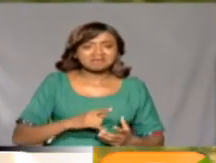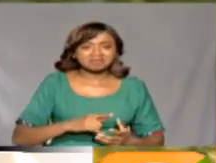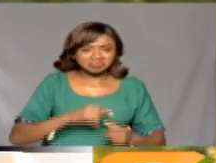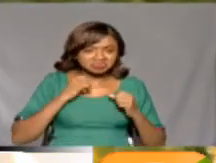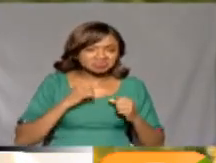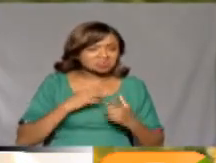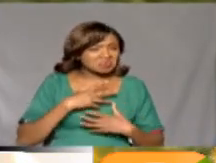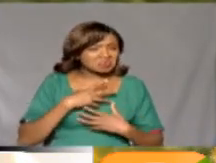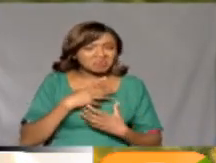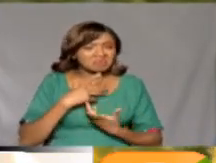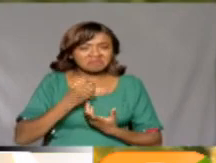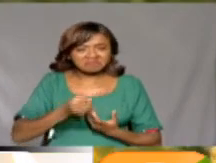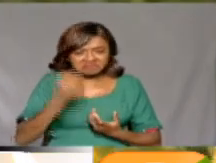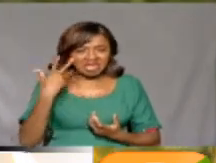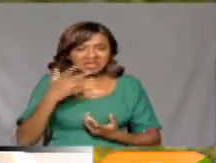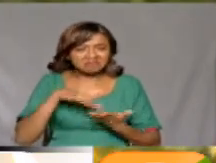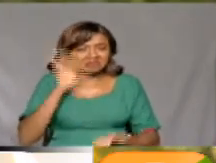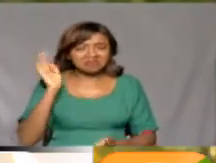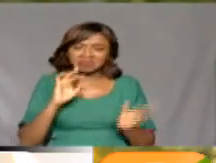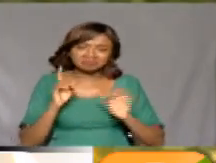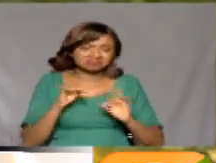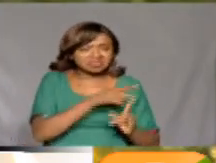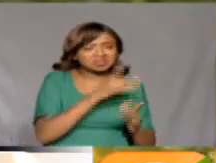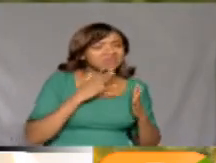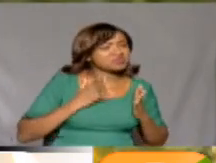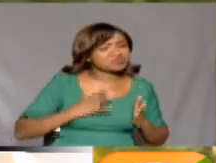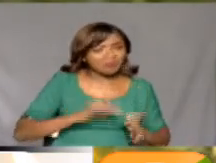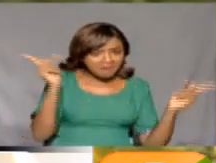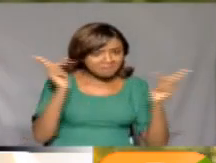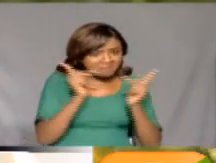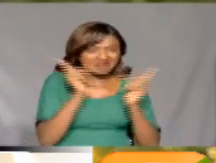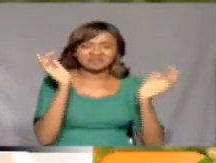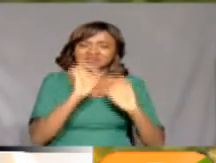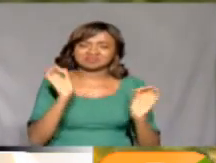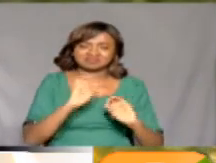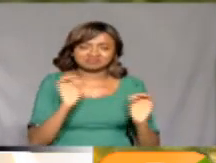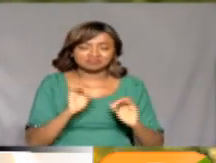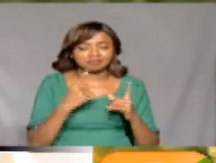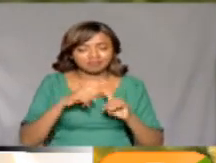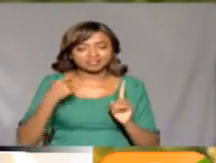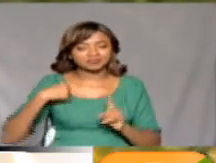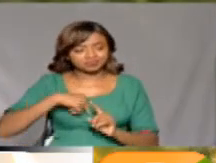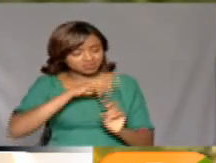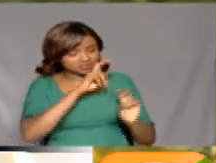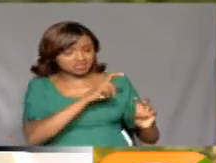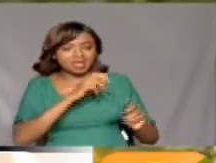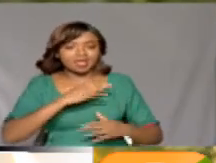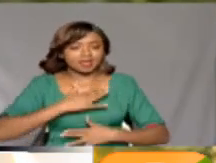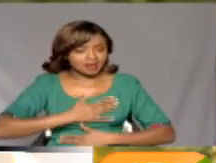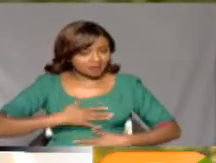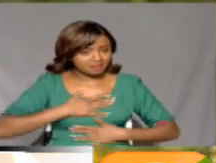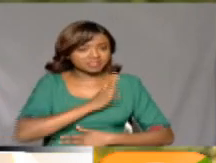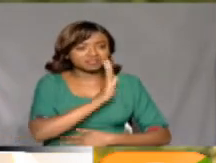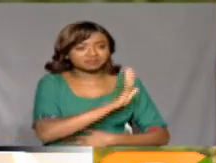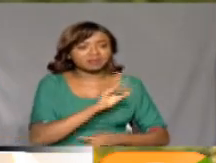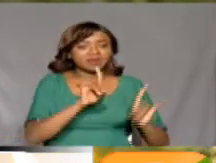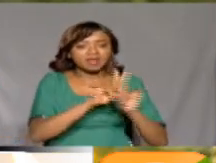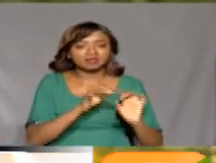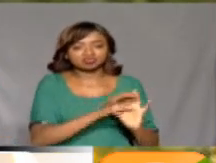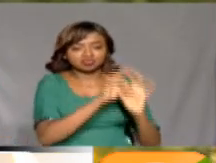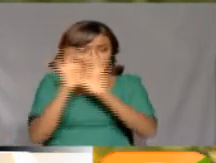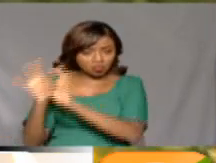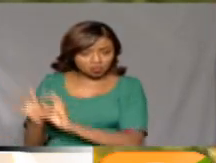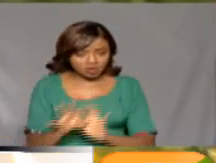did something for this country, and we should appreciate the positive things that Moi did. The unity of the country, holding the country